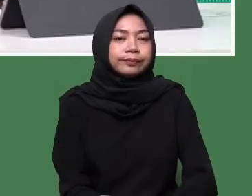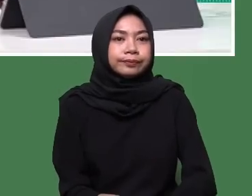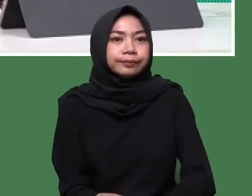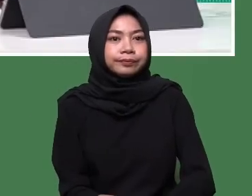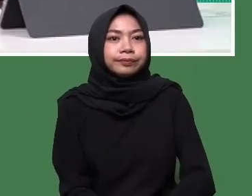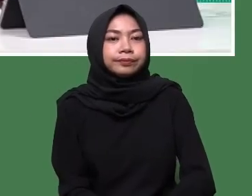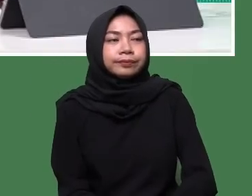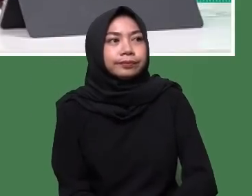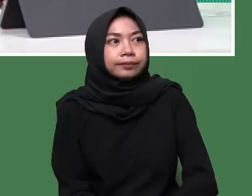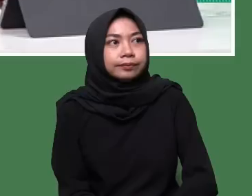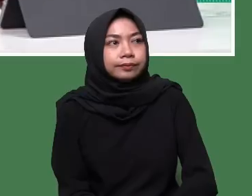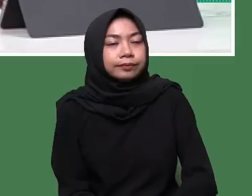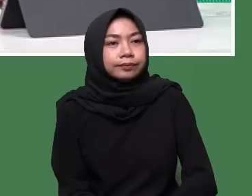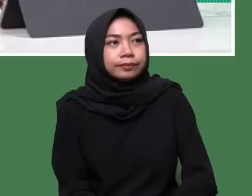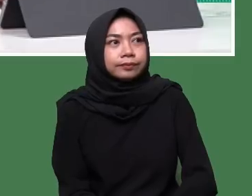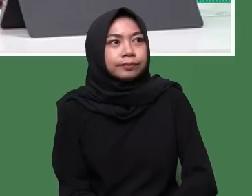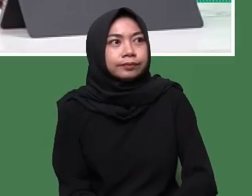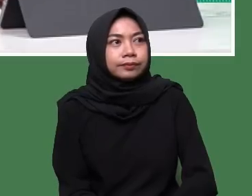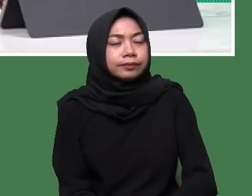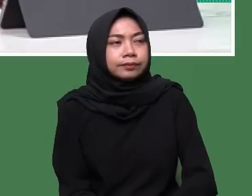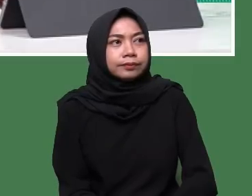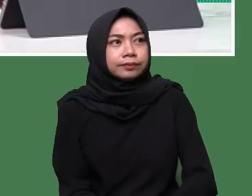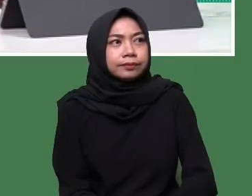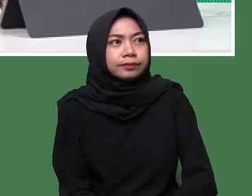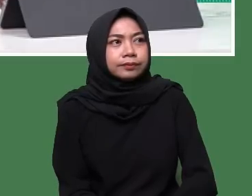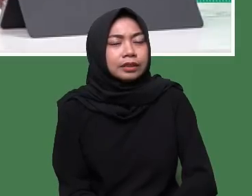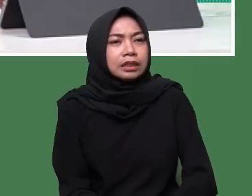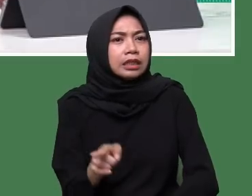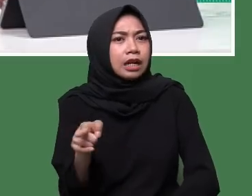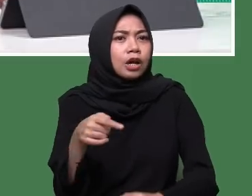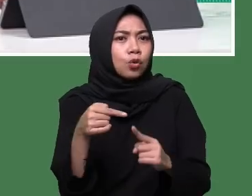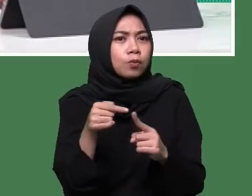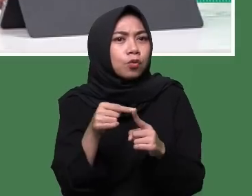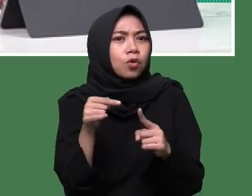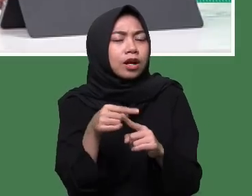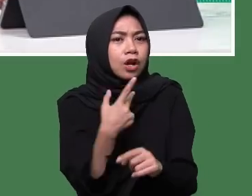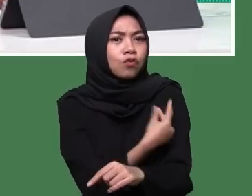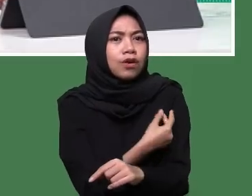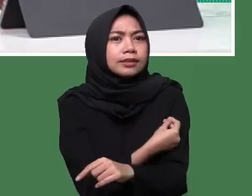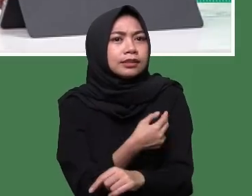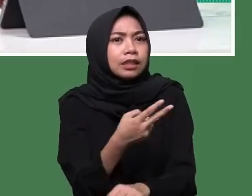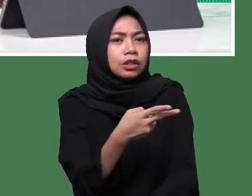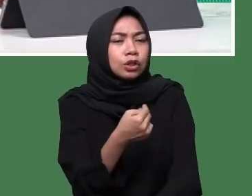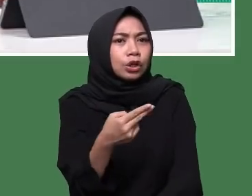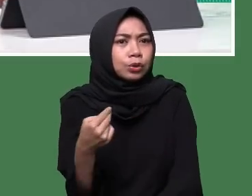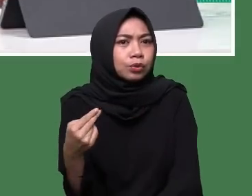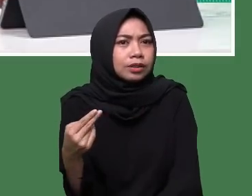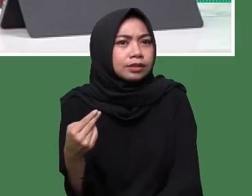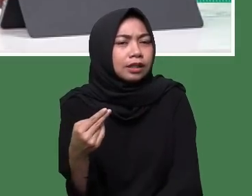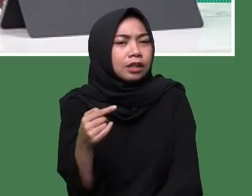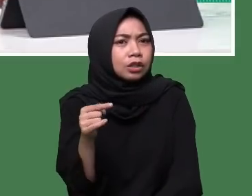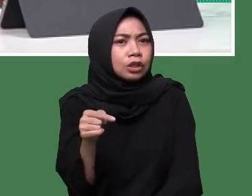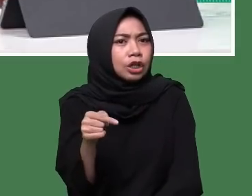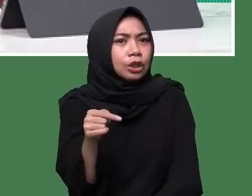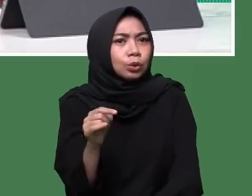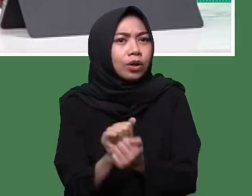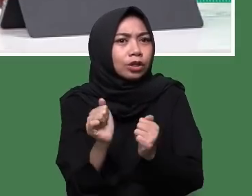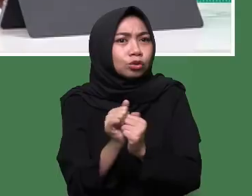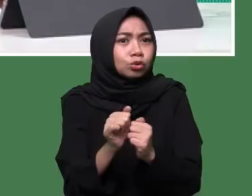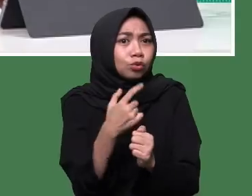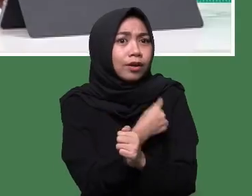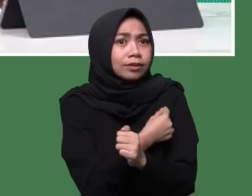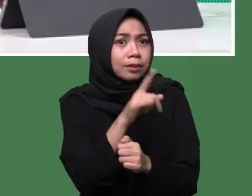Thank you. Thank you. And in terms of vaccinations, can Indonesia, you said it can produce the vaccine, is that,